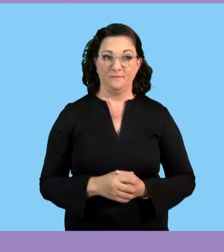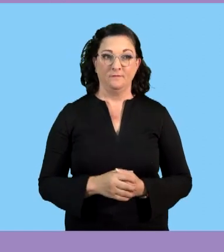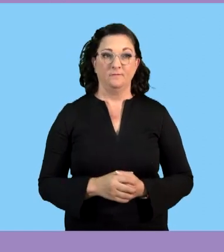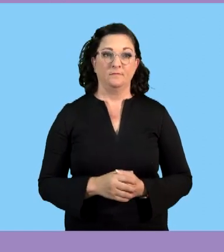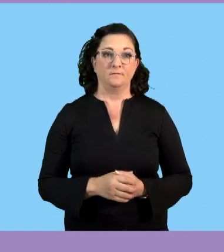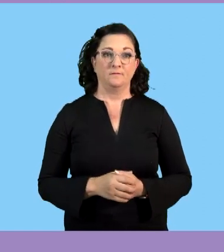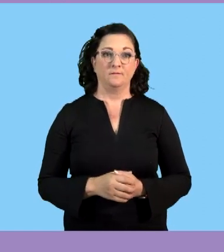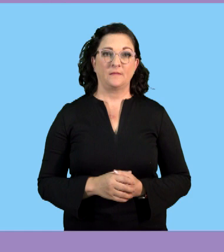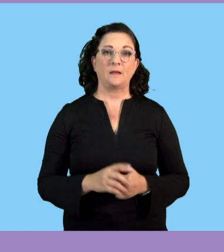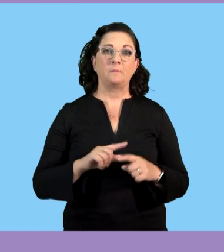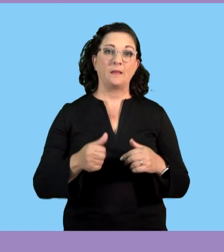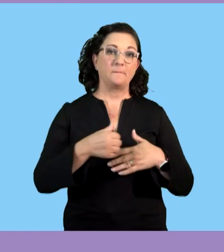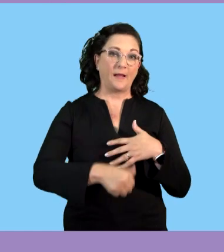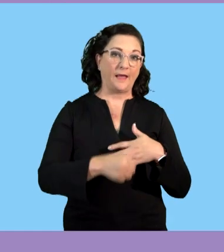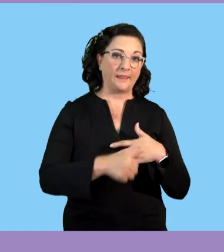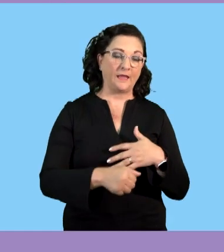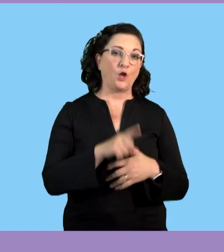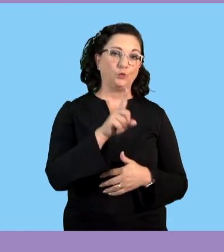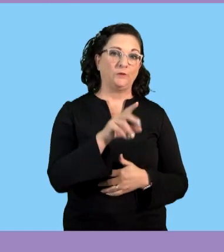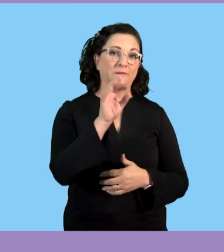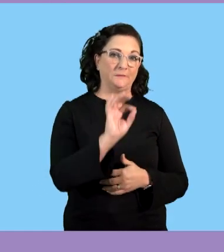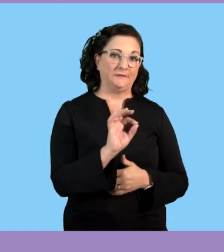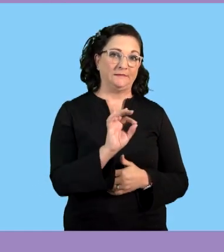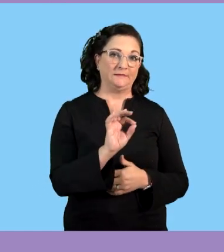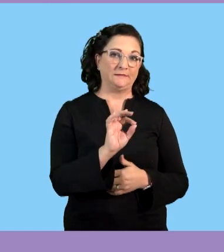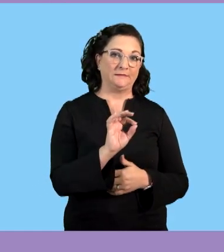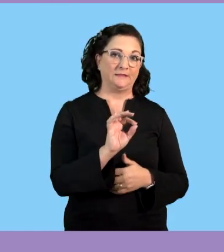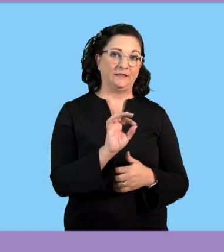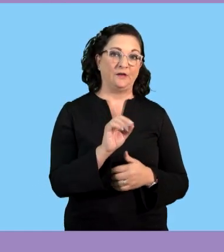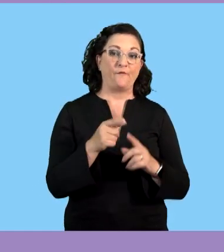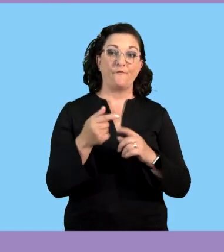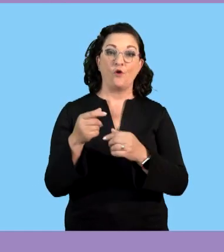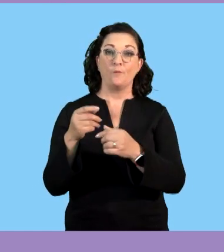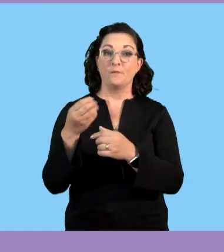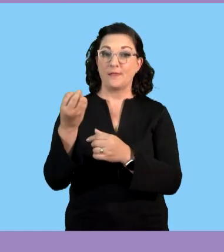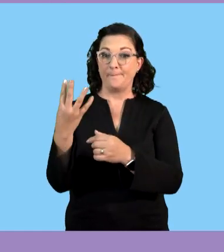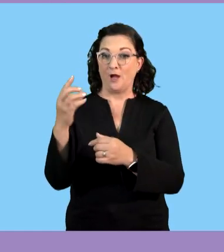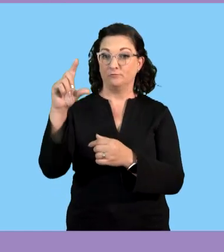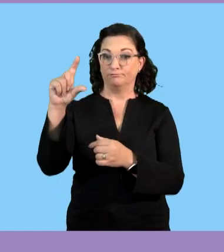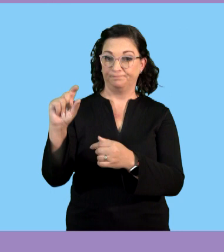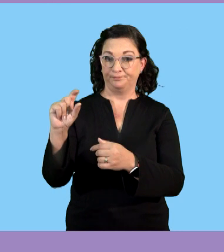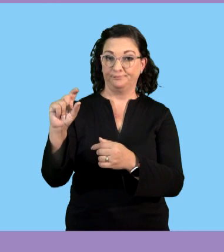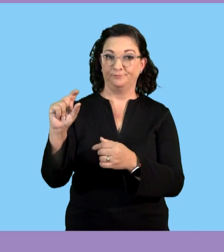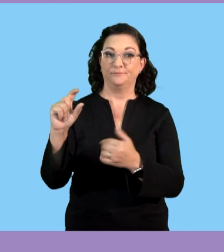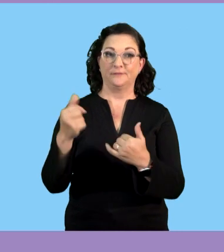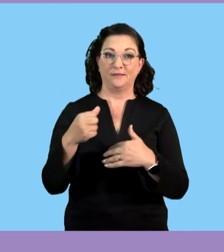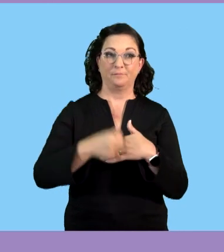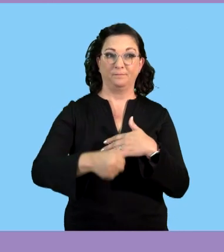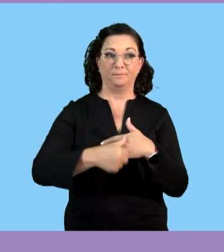and then makes a monthly installment of 1% of the leftover amount for 9